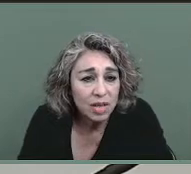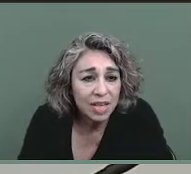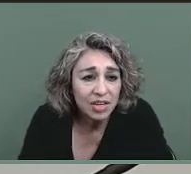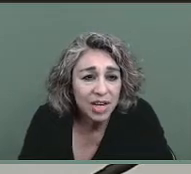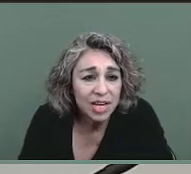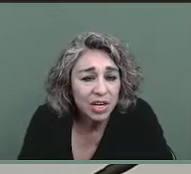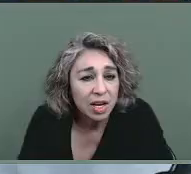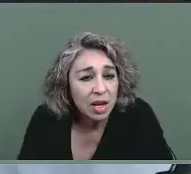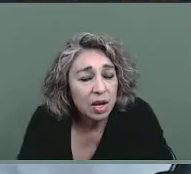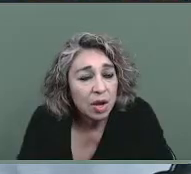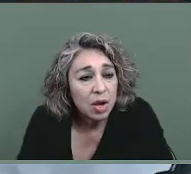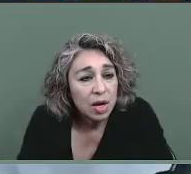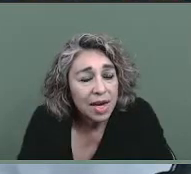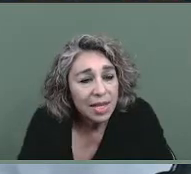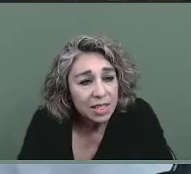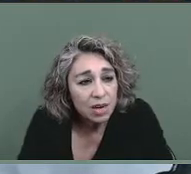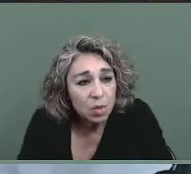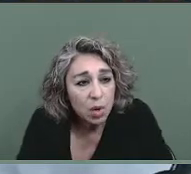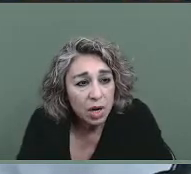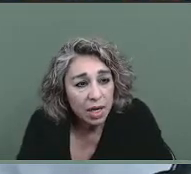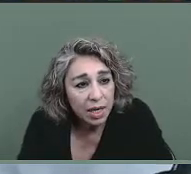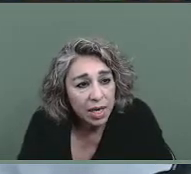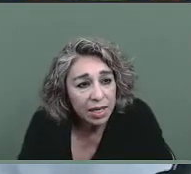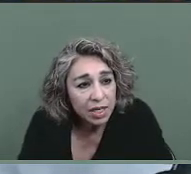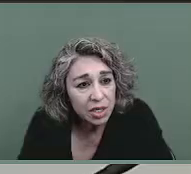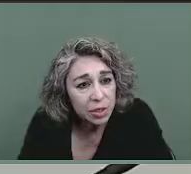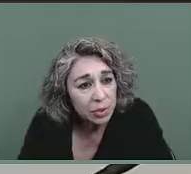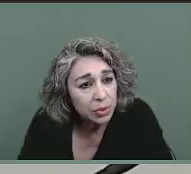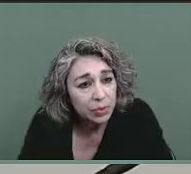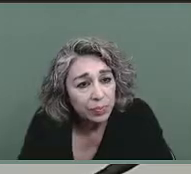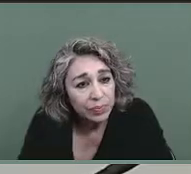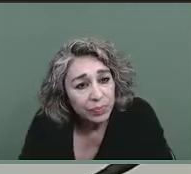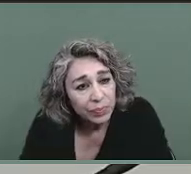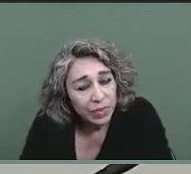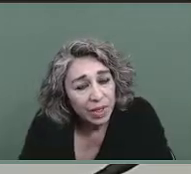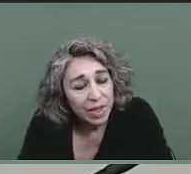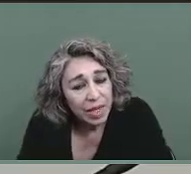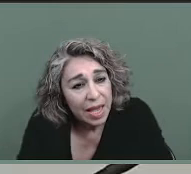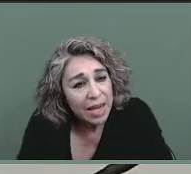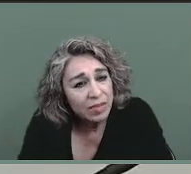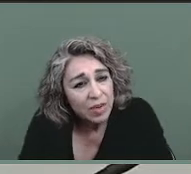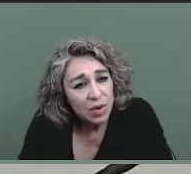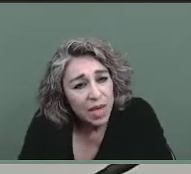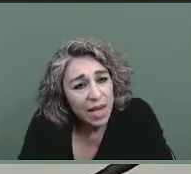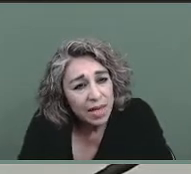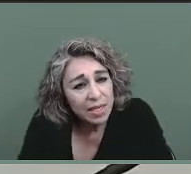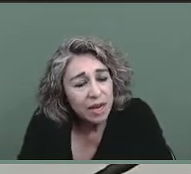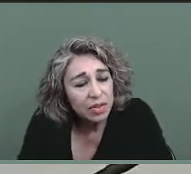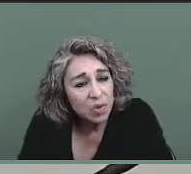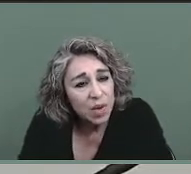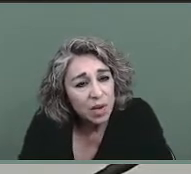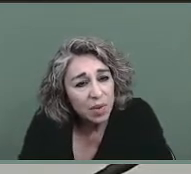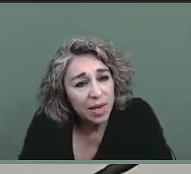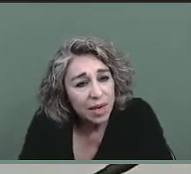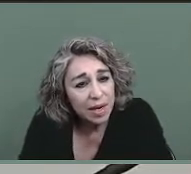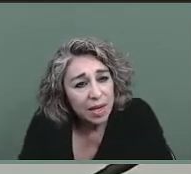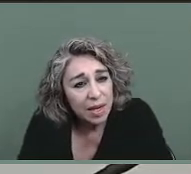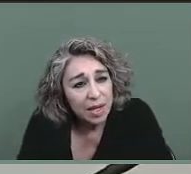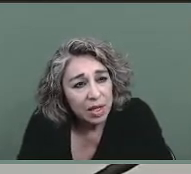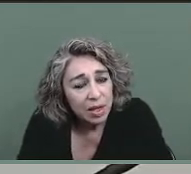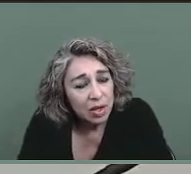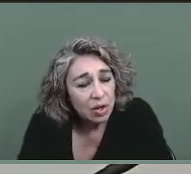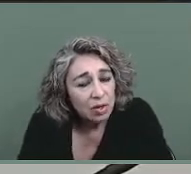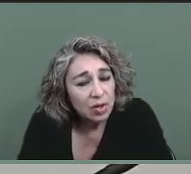education next year we're gonna get to and if you can't on 21